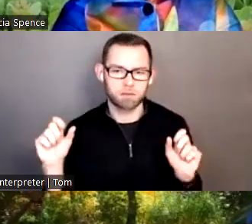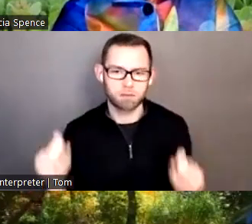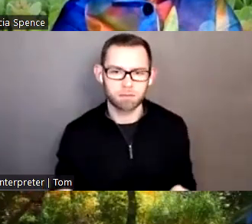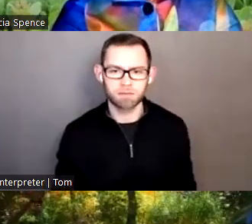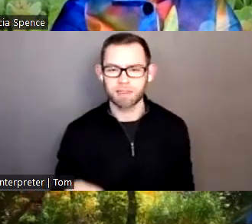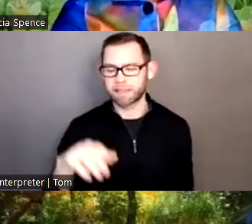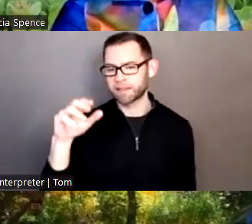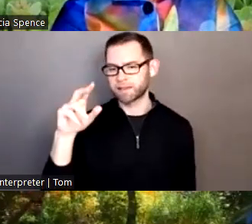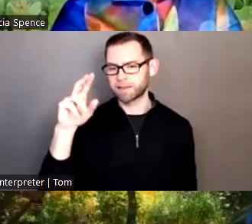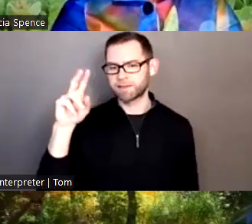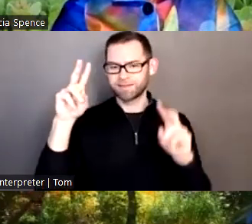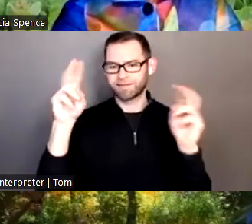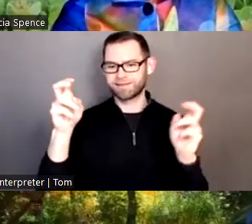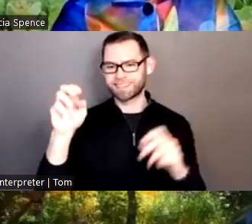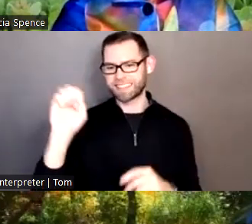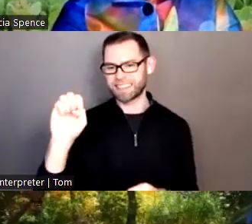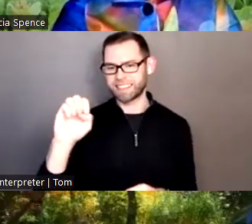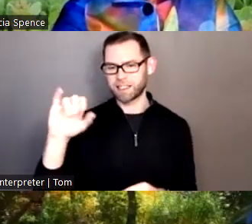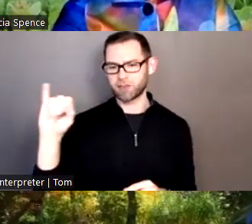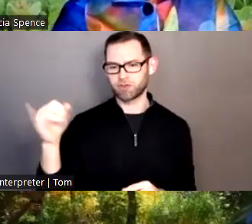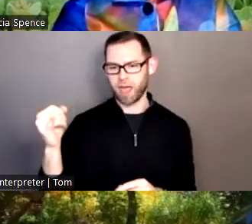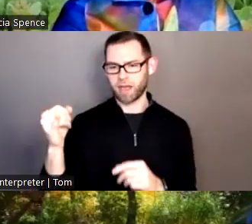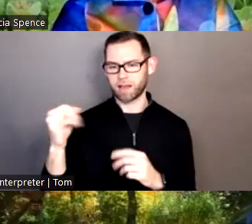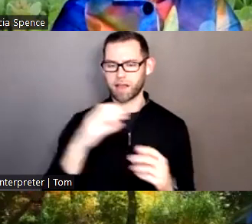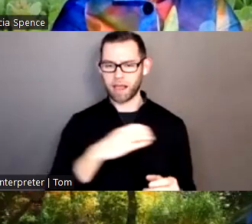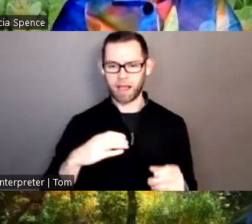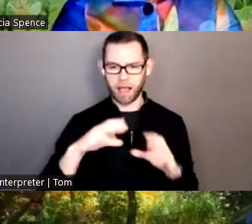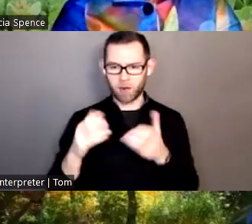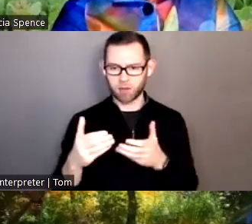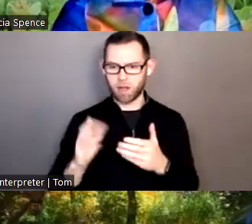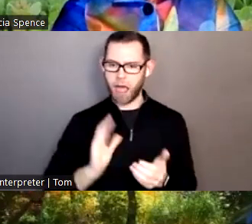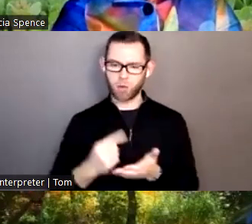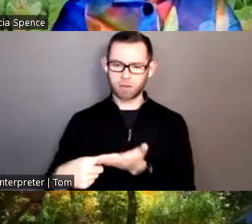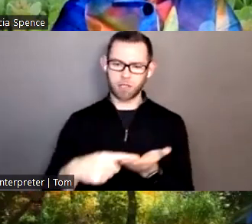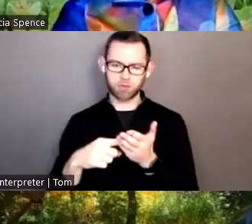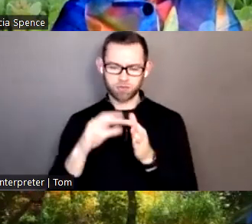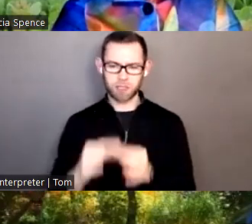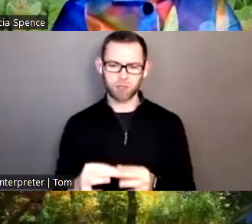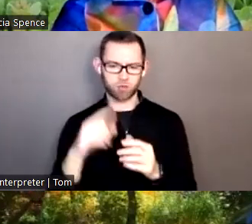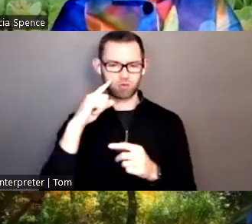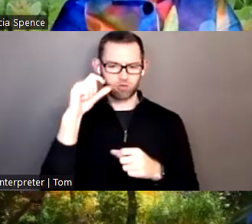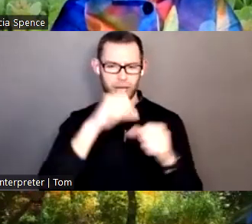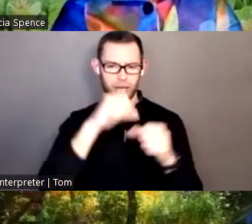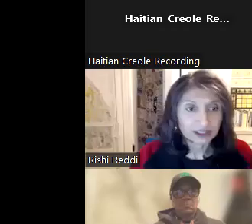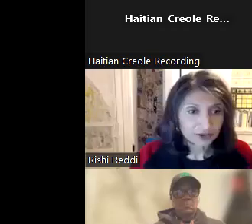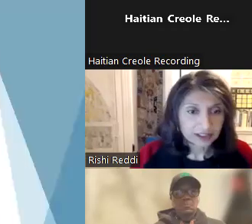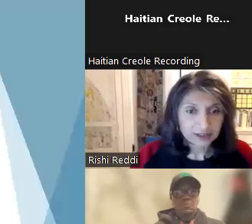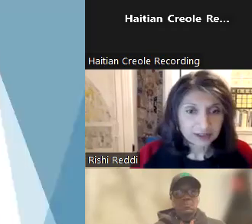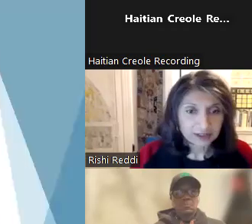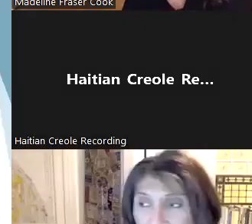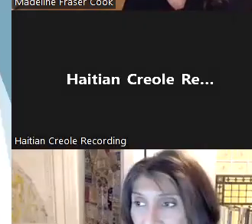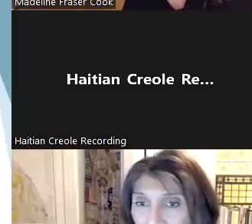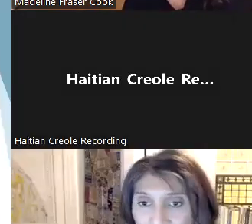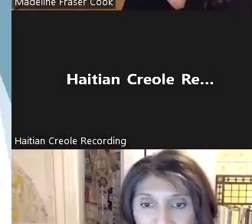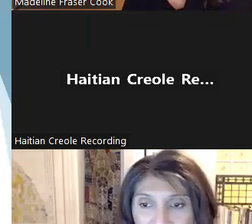EJ Council's discussions. Nous capable specifically avancer on the EJ avec strategy. discussion et conseil là concernant We all in agreement?